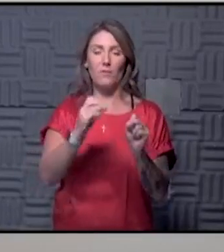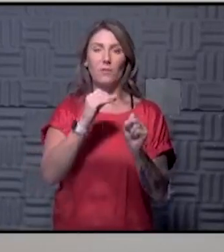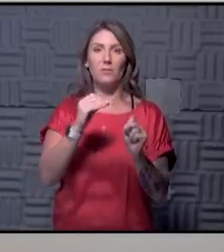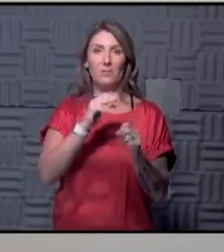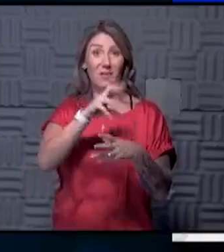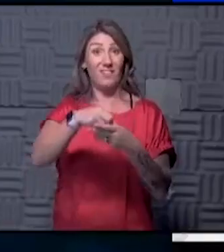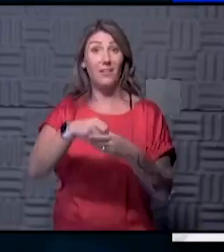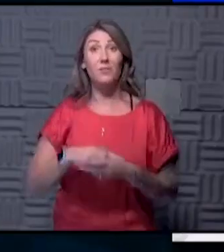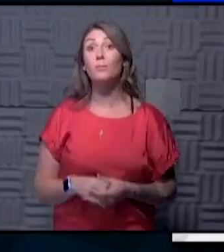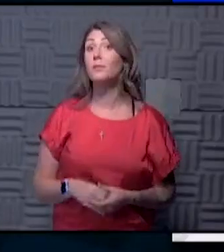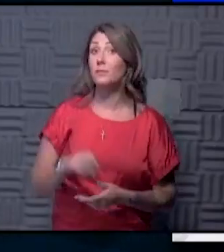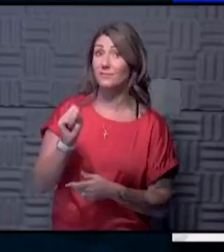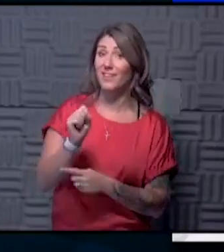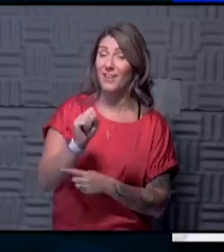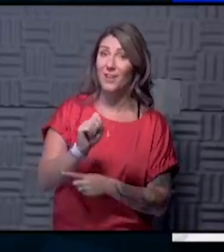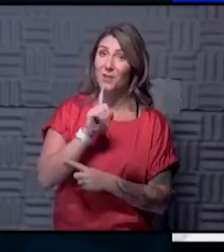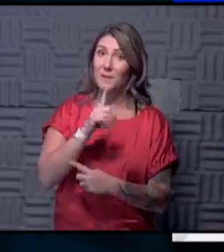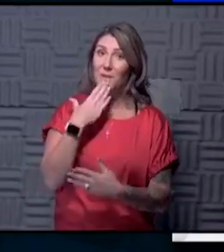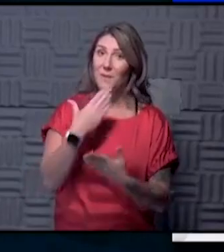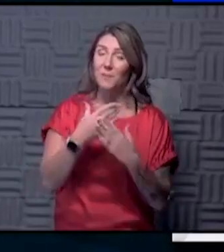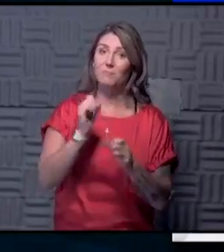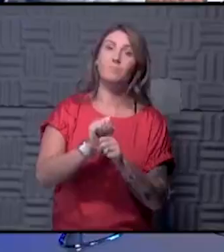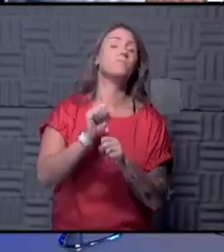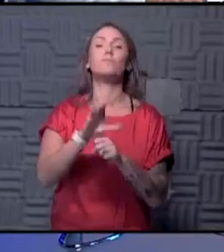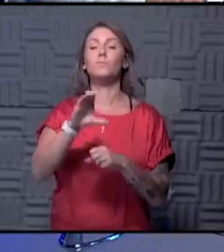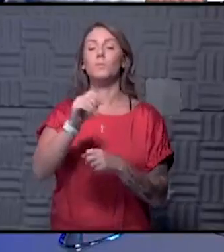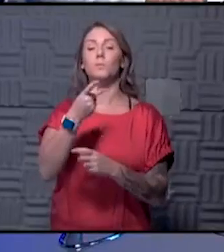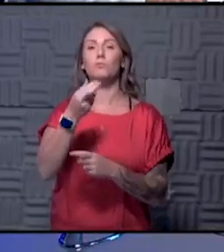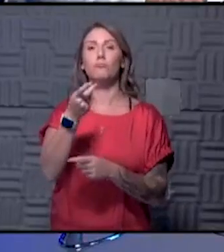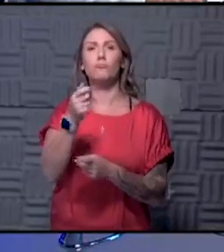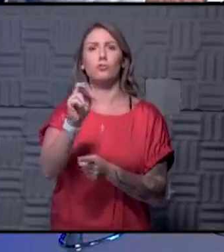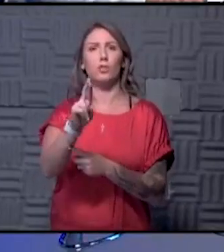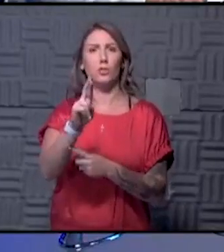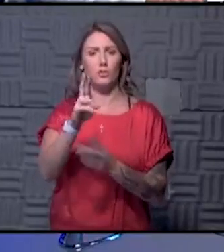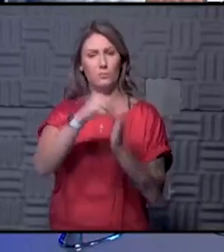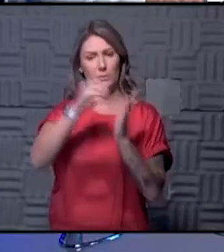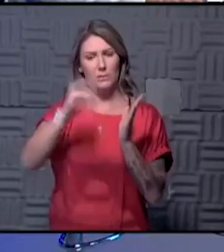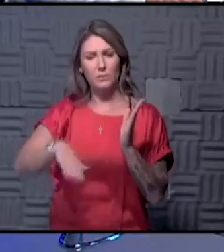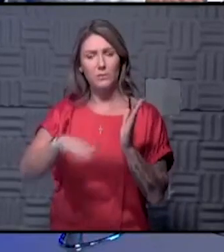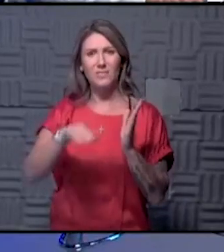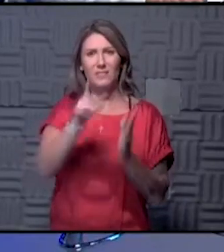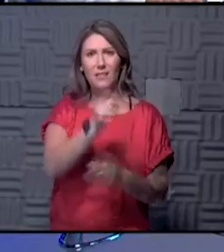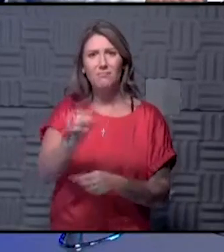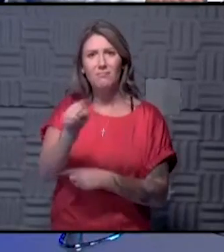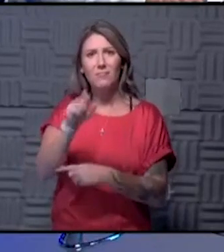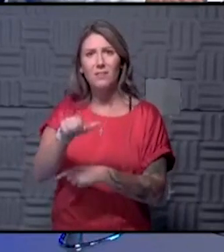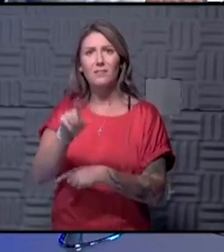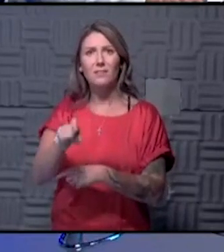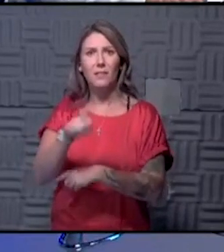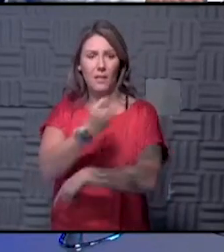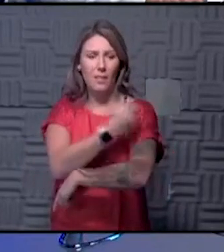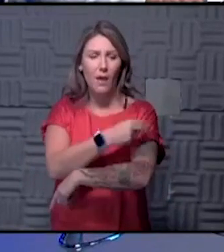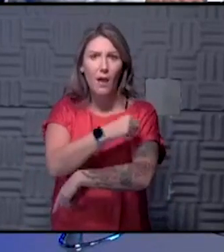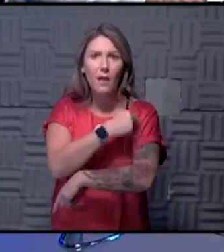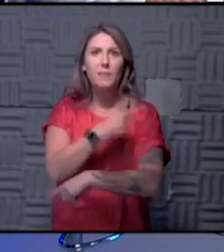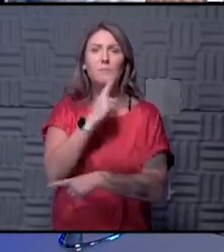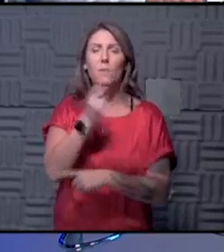happens. Yeah, good work there. And so, Chancellor, have there been students who've had to be hospitalized or been sick directly